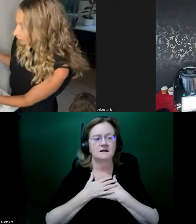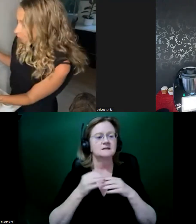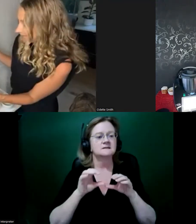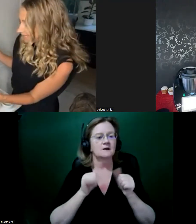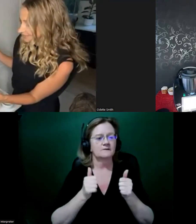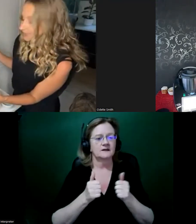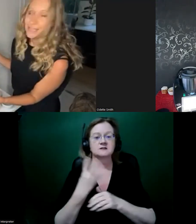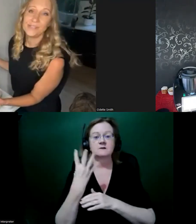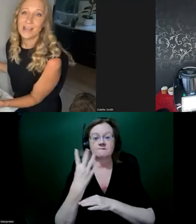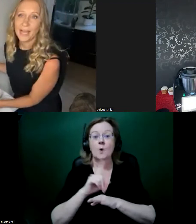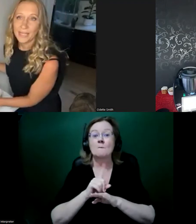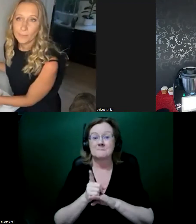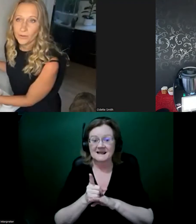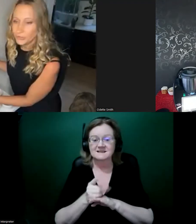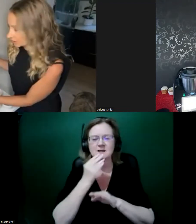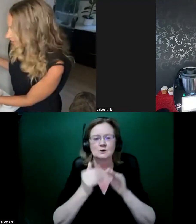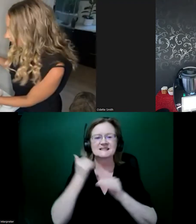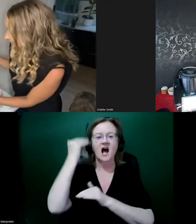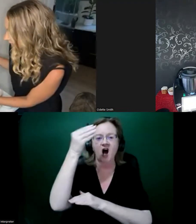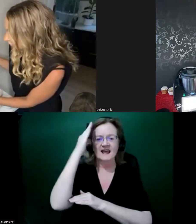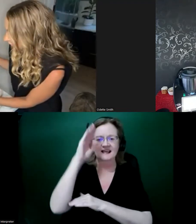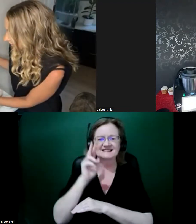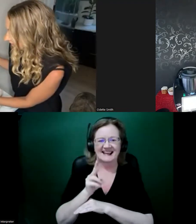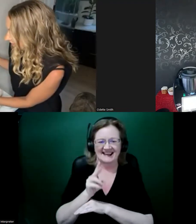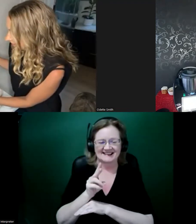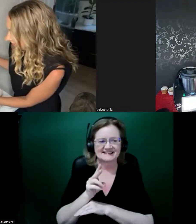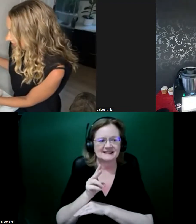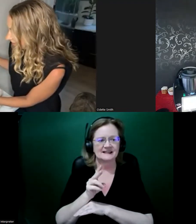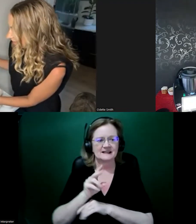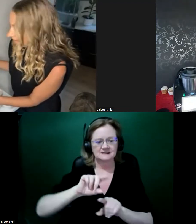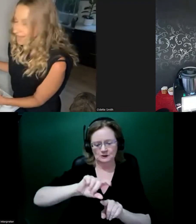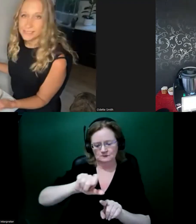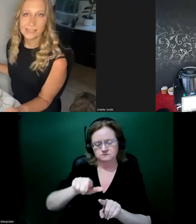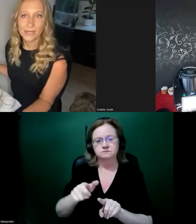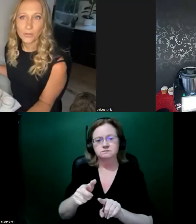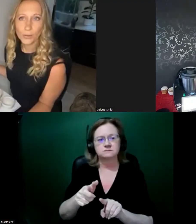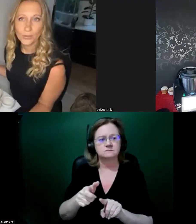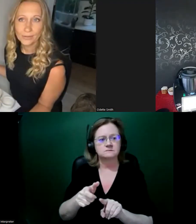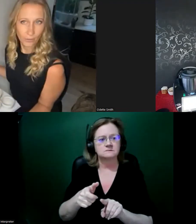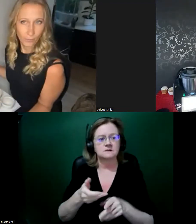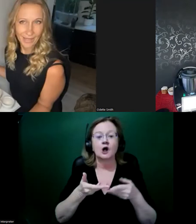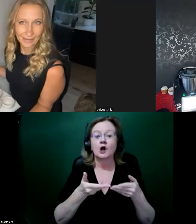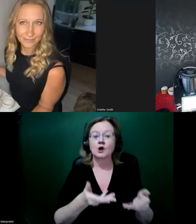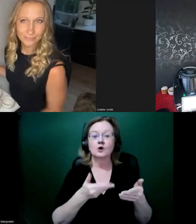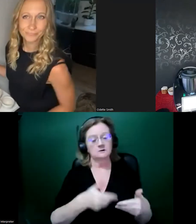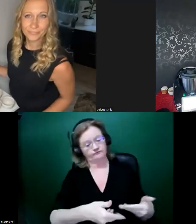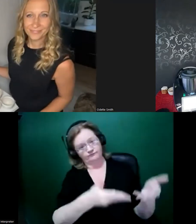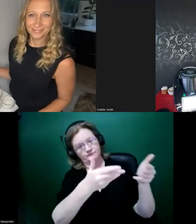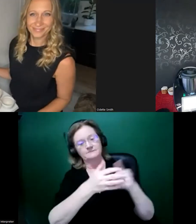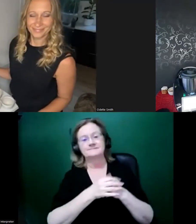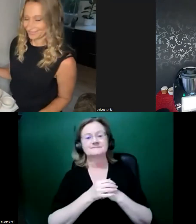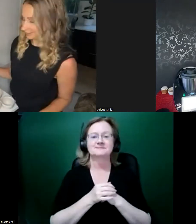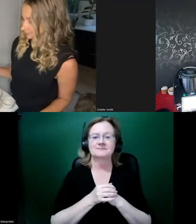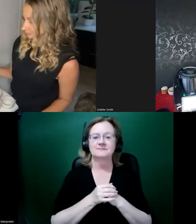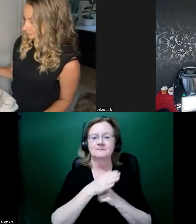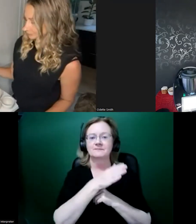for 4 minutes, we're going to use the high heat mode. And I'm just going to turn the dial here and it's just going to cook away. I